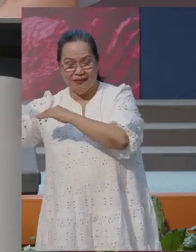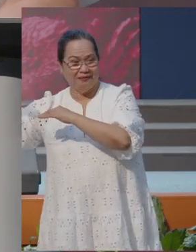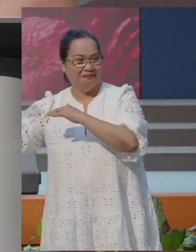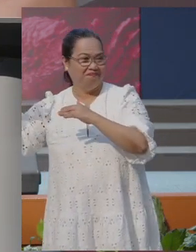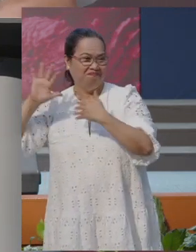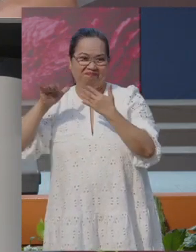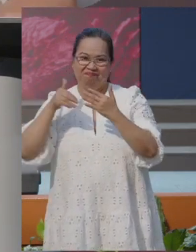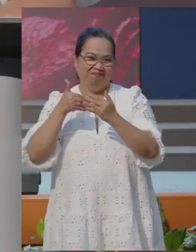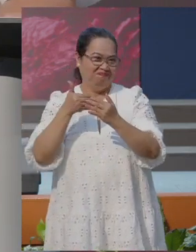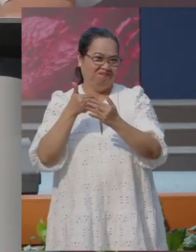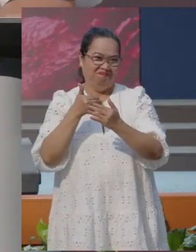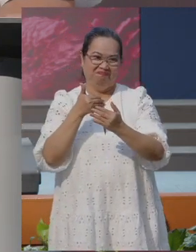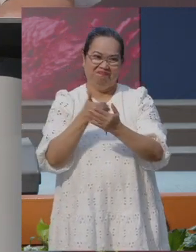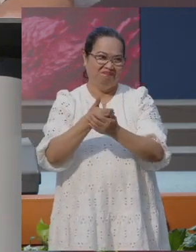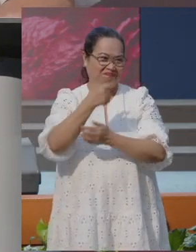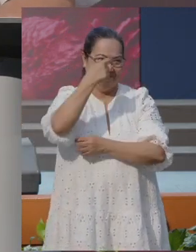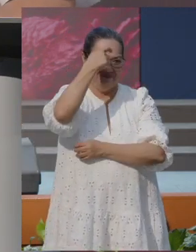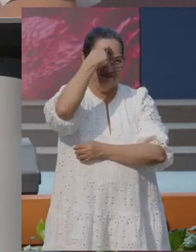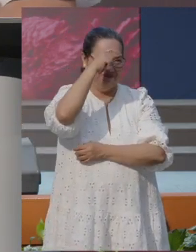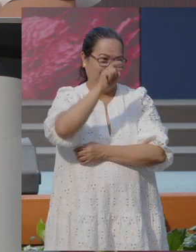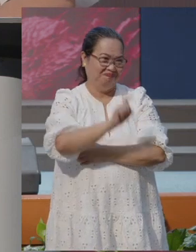is in parables.